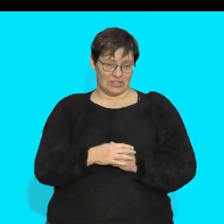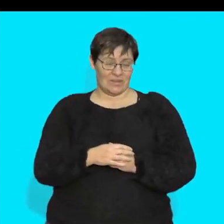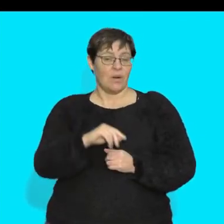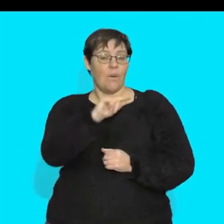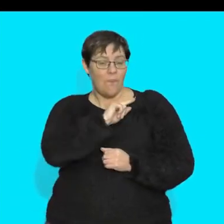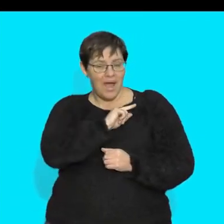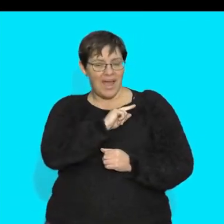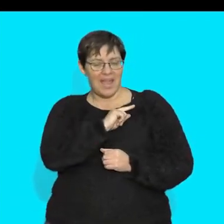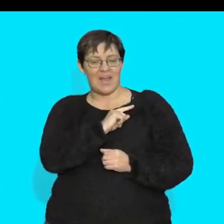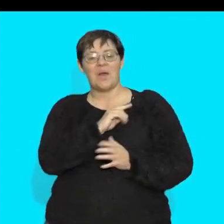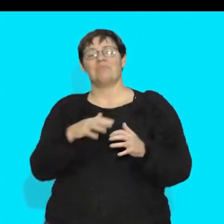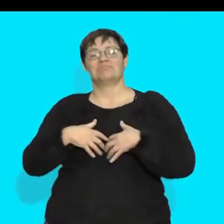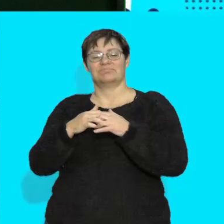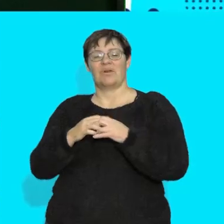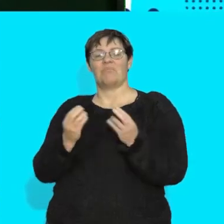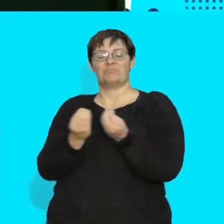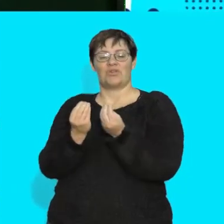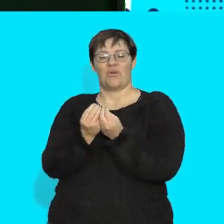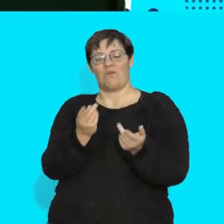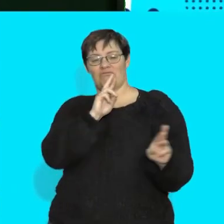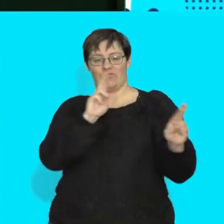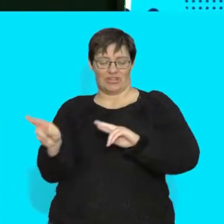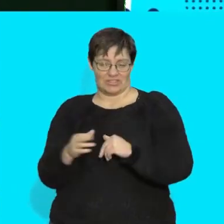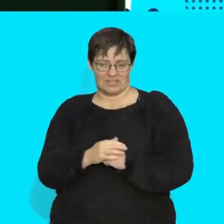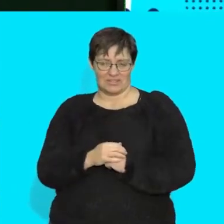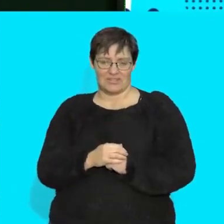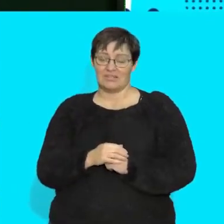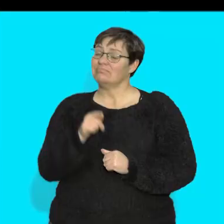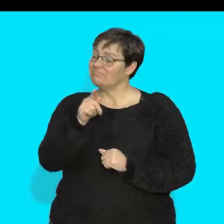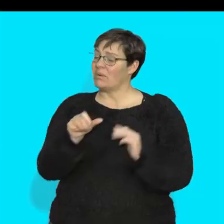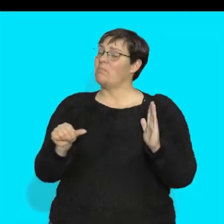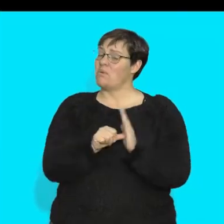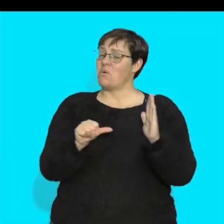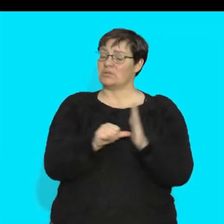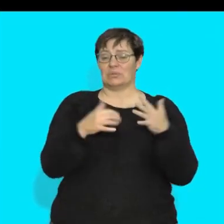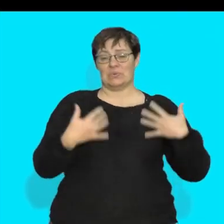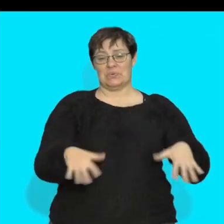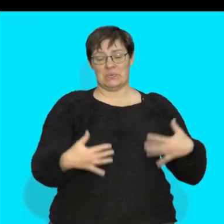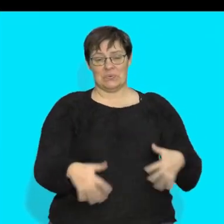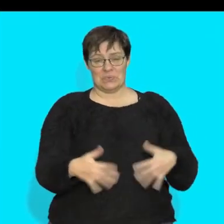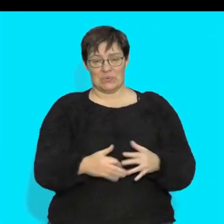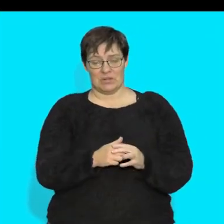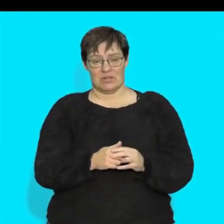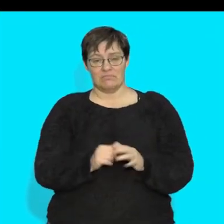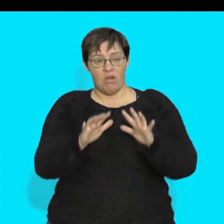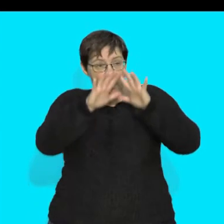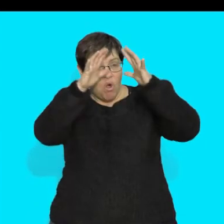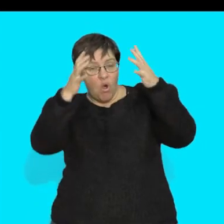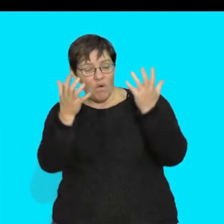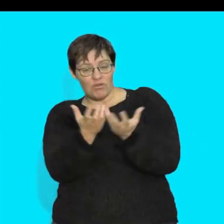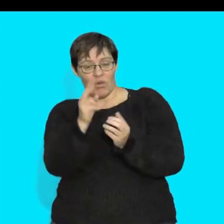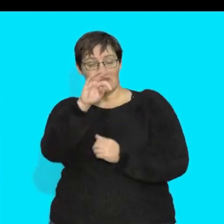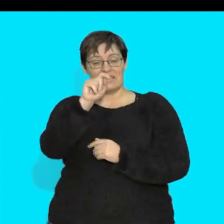hydroxide as the other product of the reaction. So that's incredibly important. And so you can see